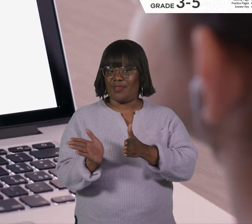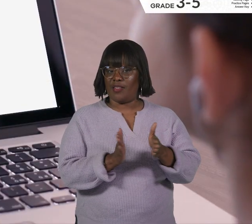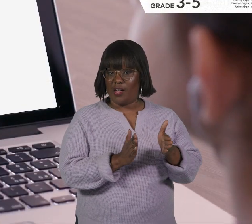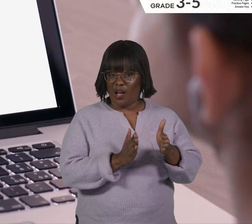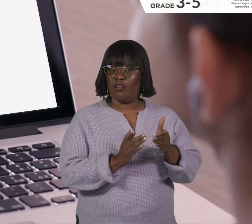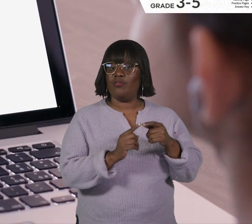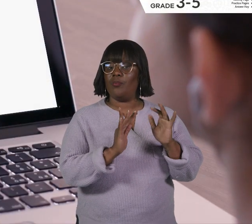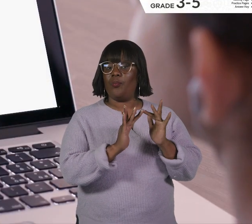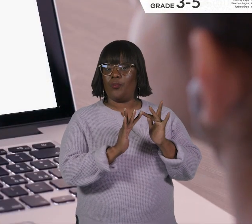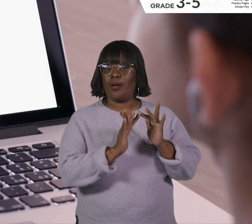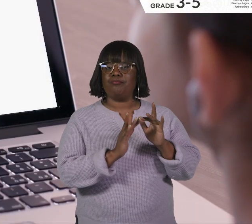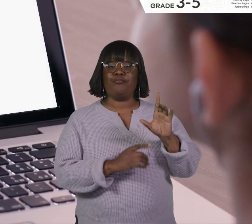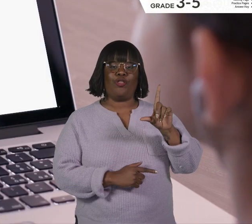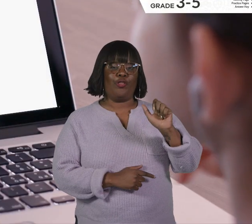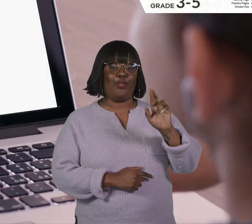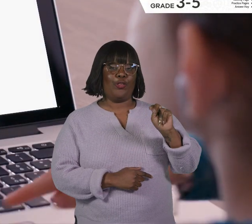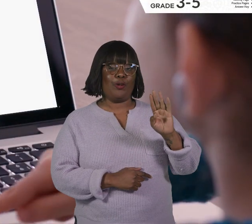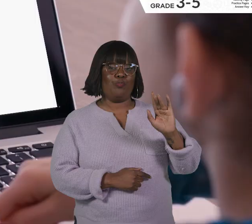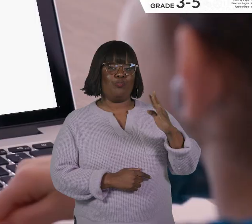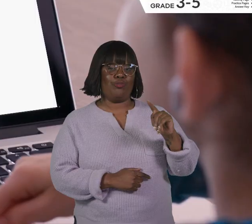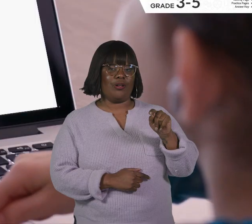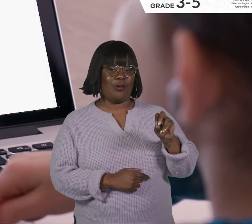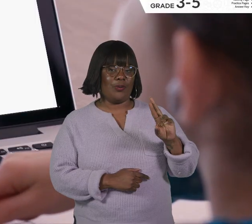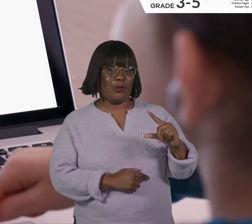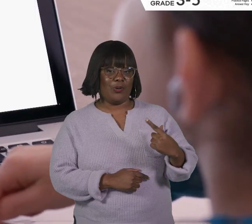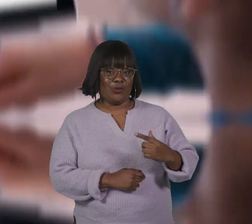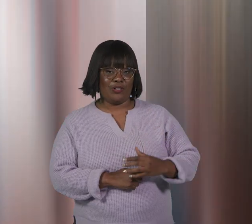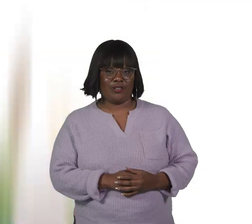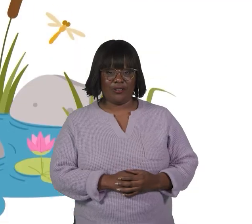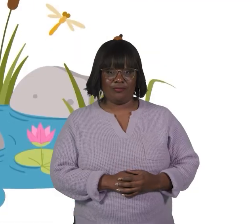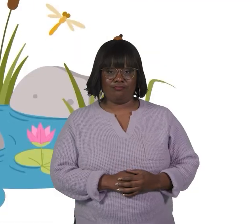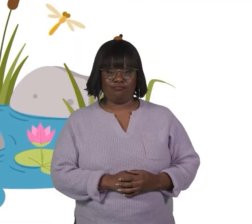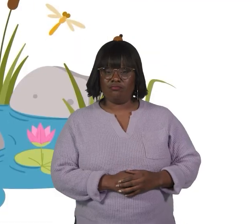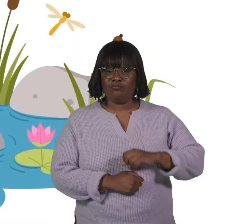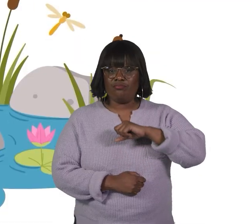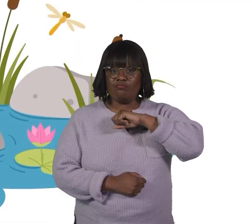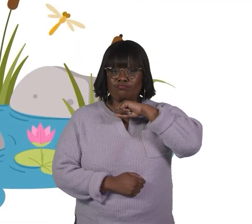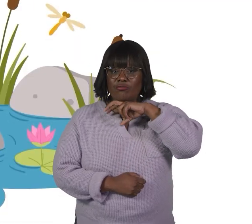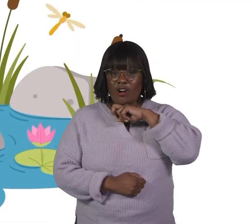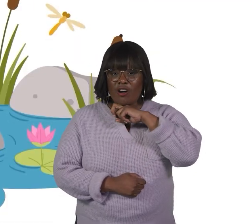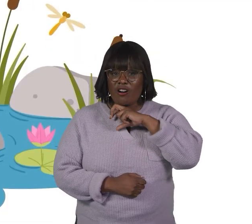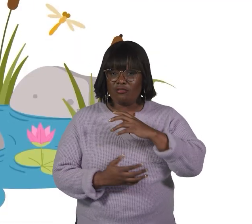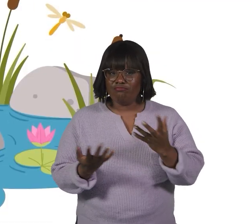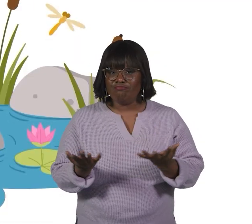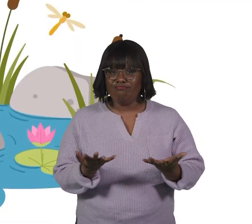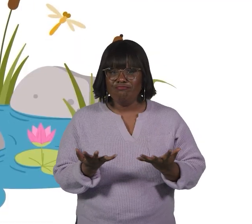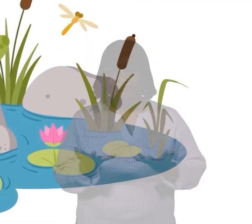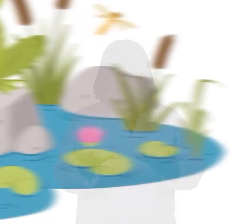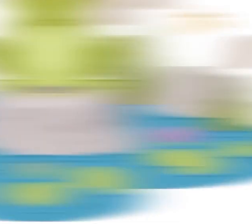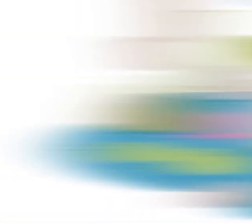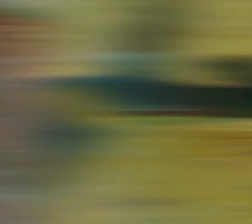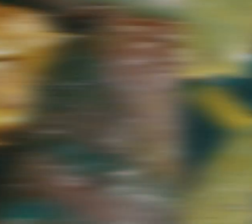this lesson plan from our website, learnbright.org. What is a frog?